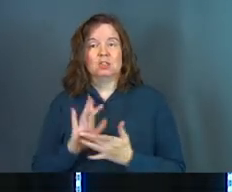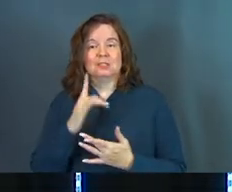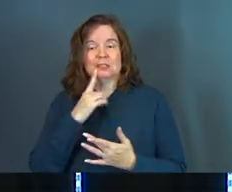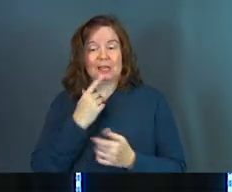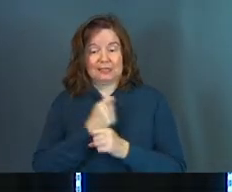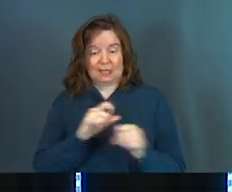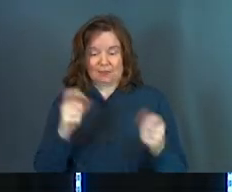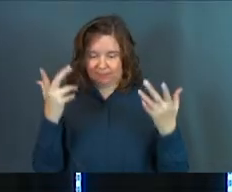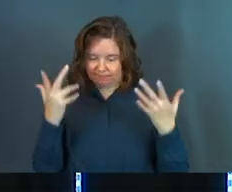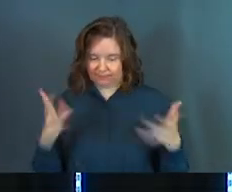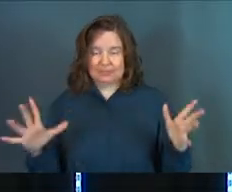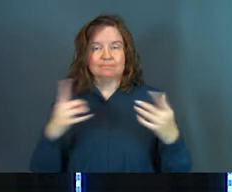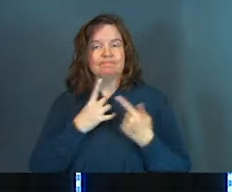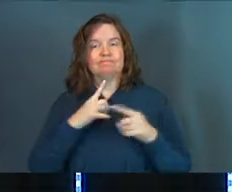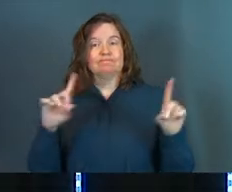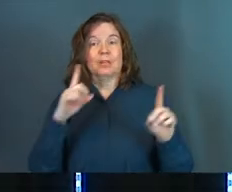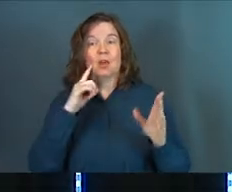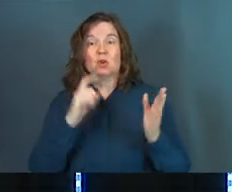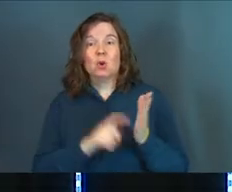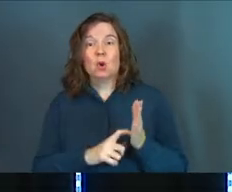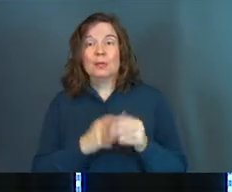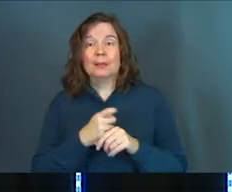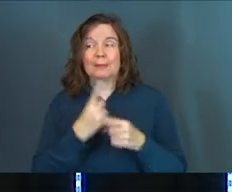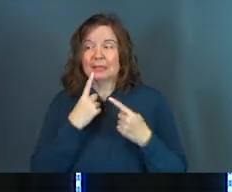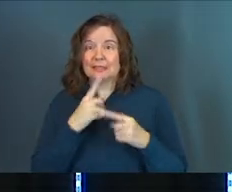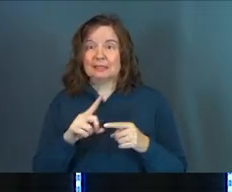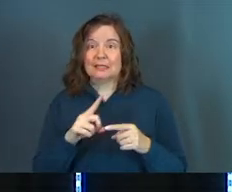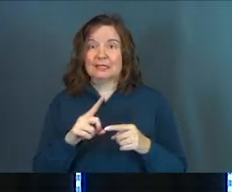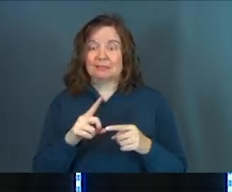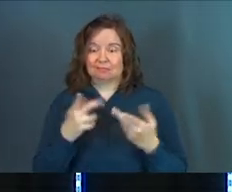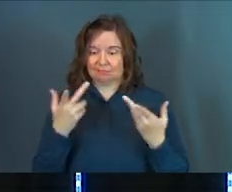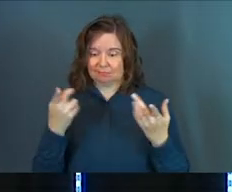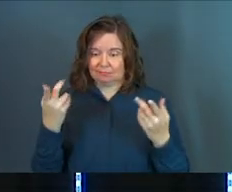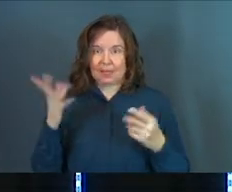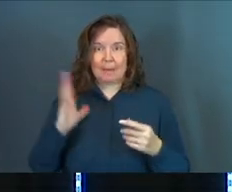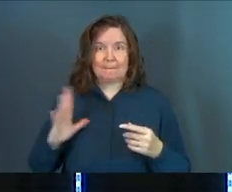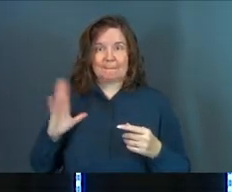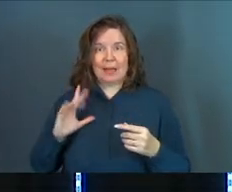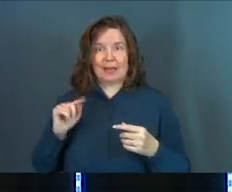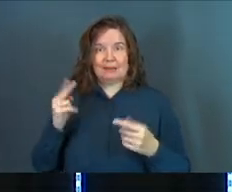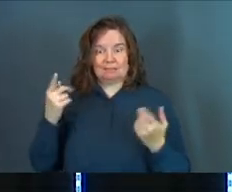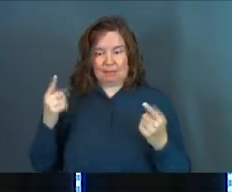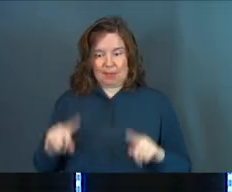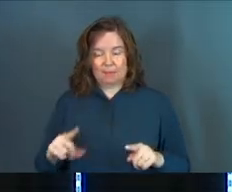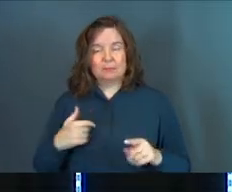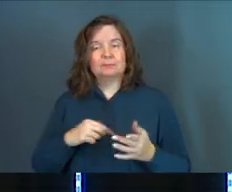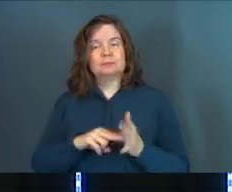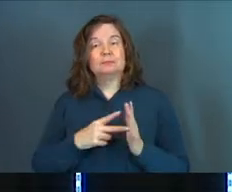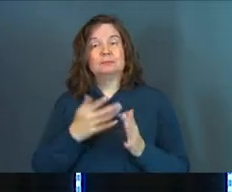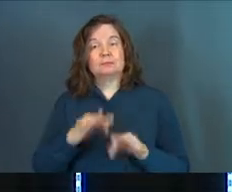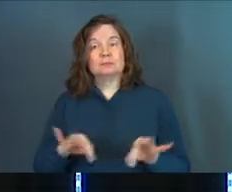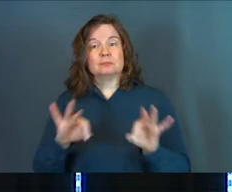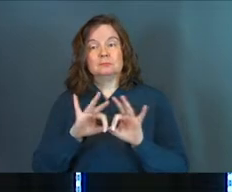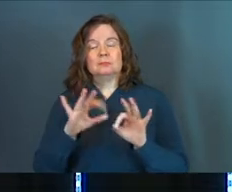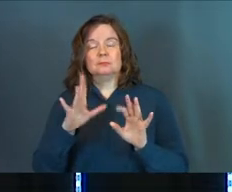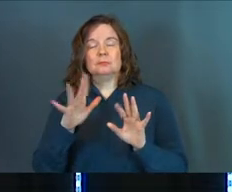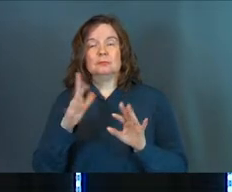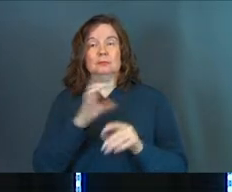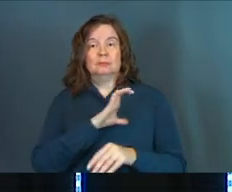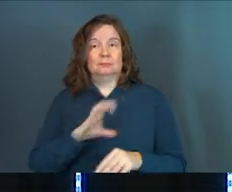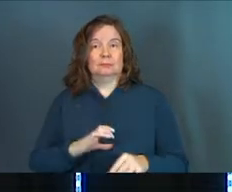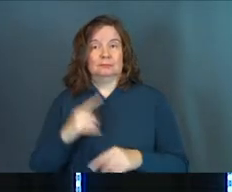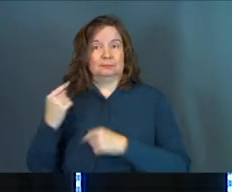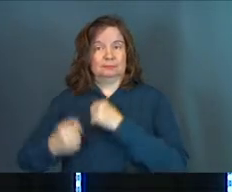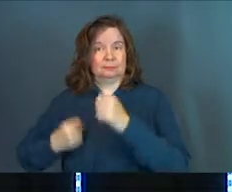says, salvation has come. And notice, he makes it past tense. And this is super, super important. Some of you guys have come from